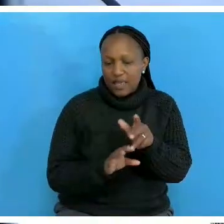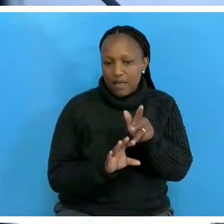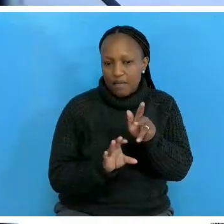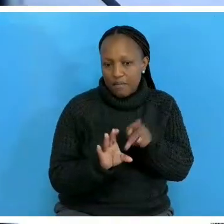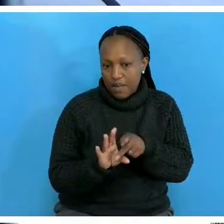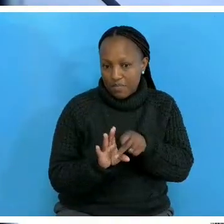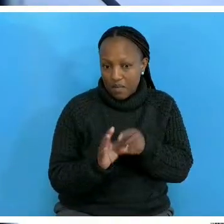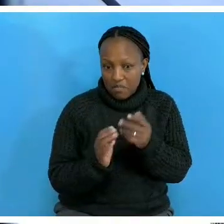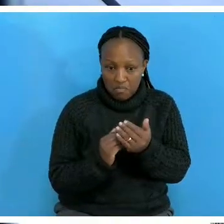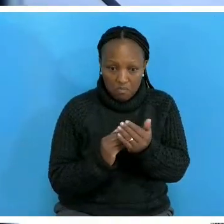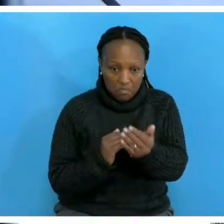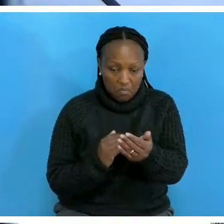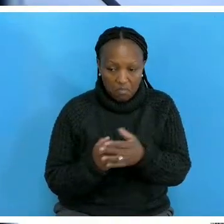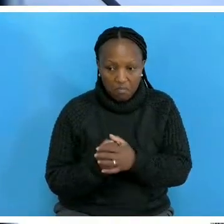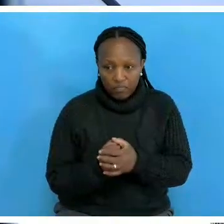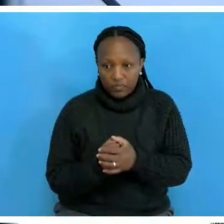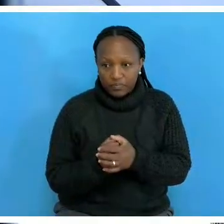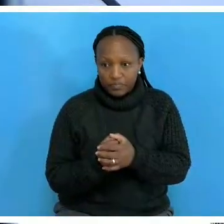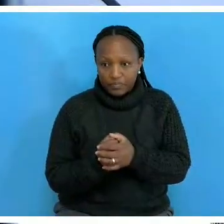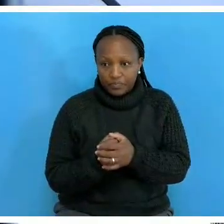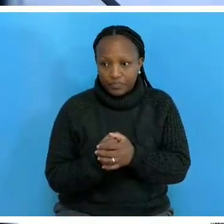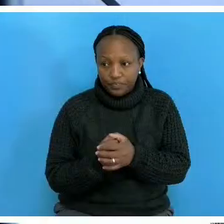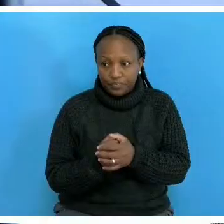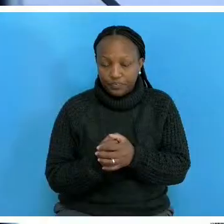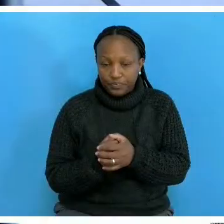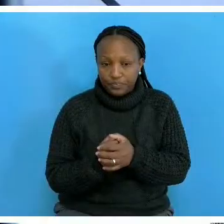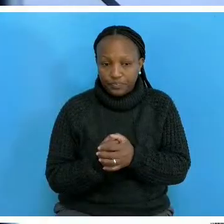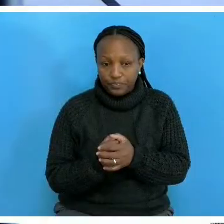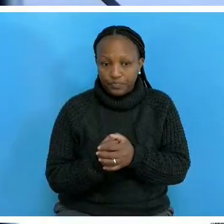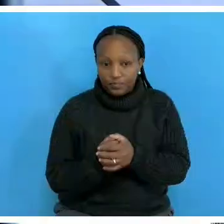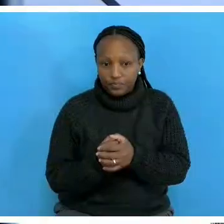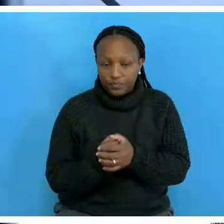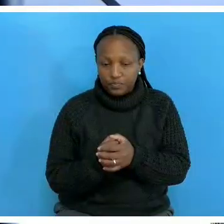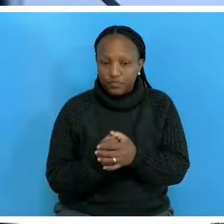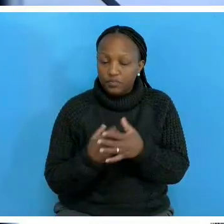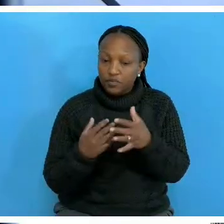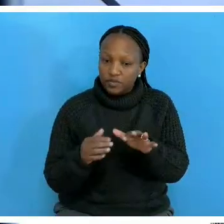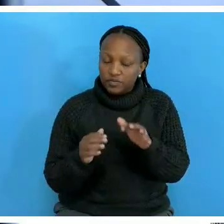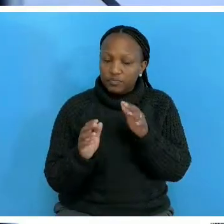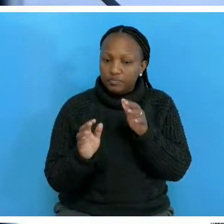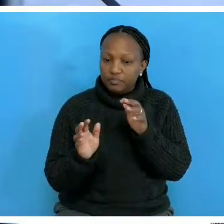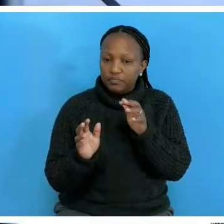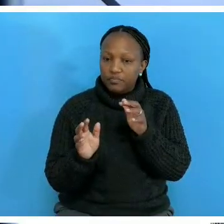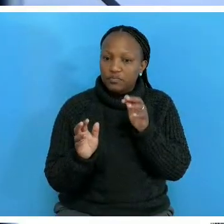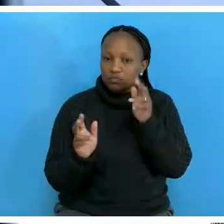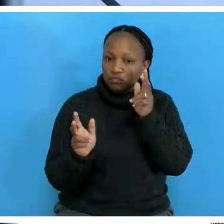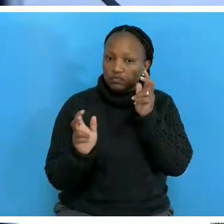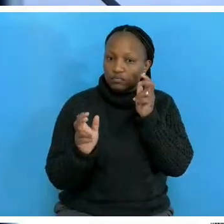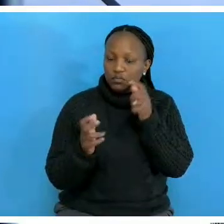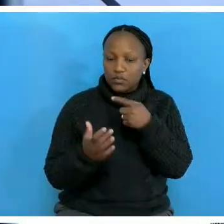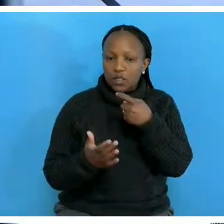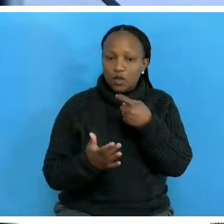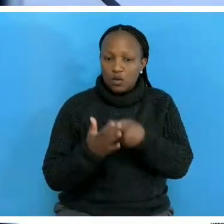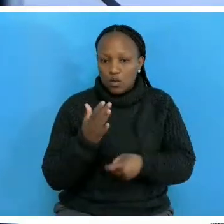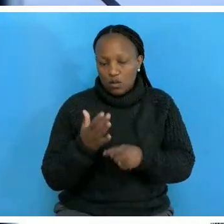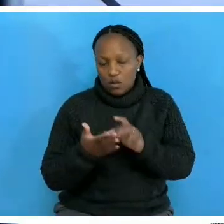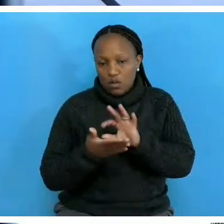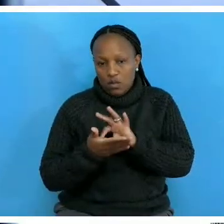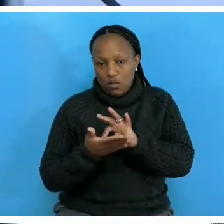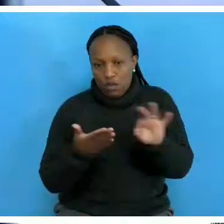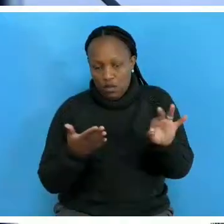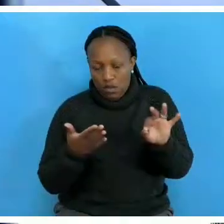going forward? And you've had your cost contract escalations, right?